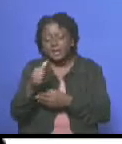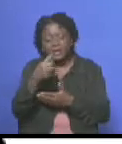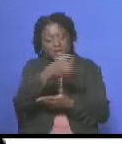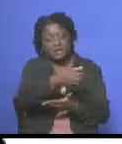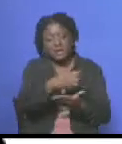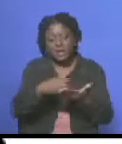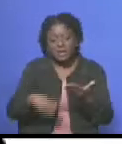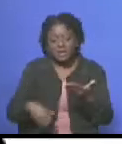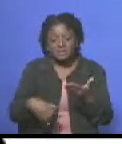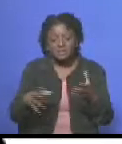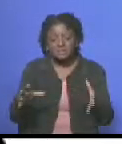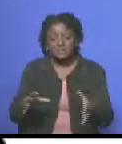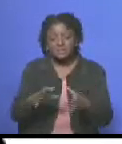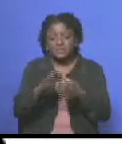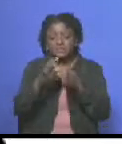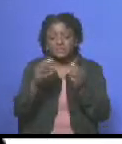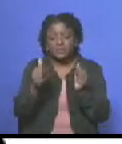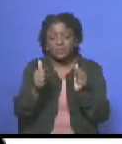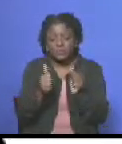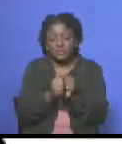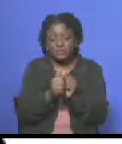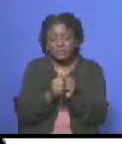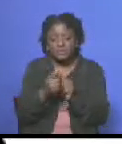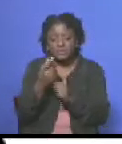cost associated with the